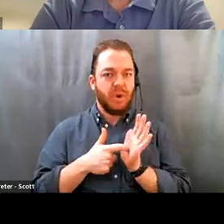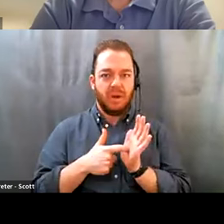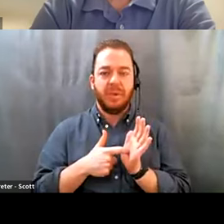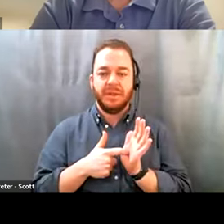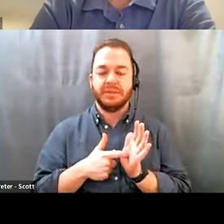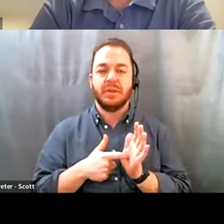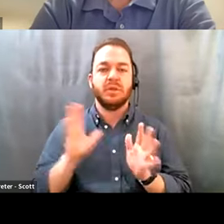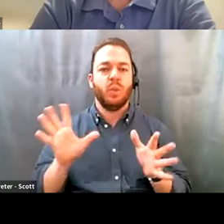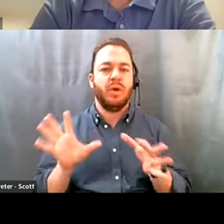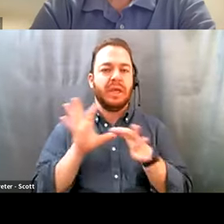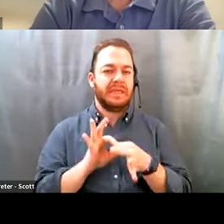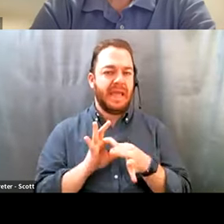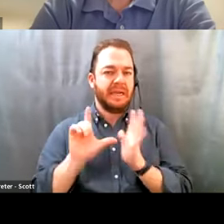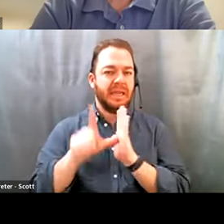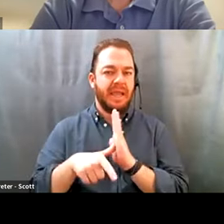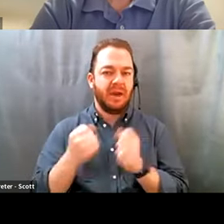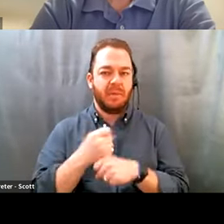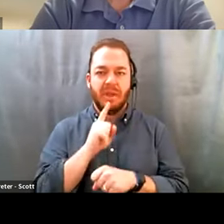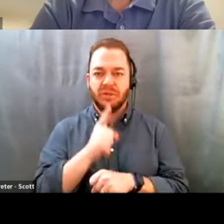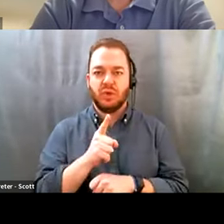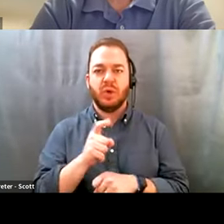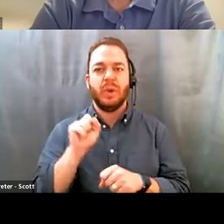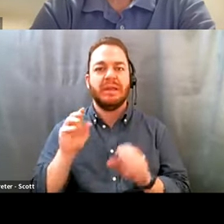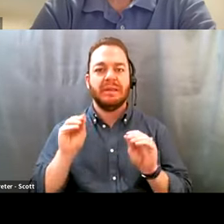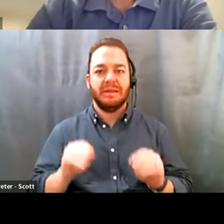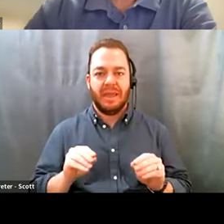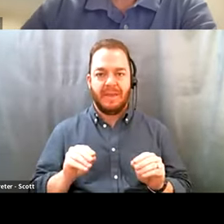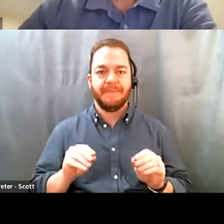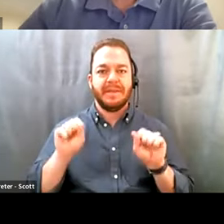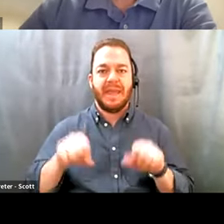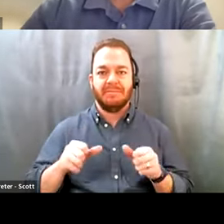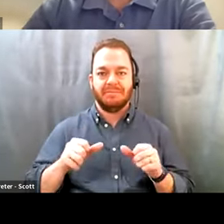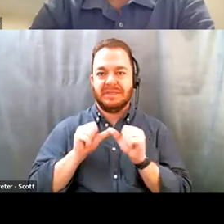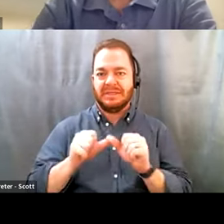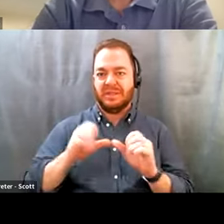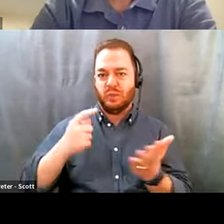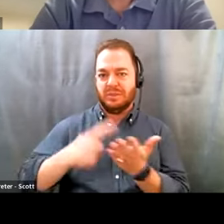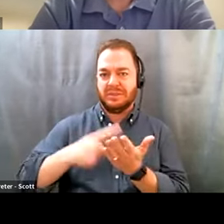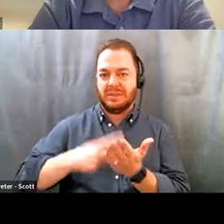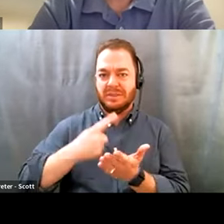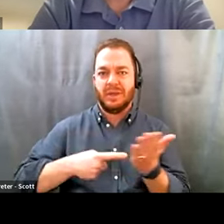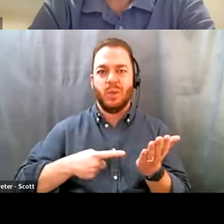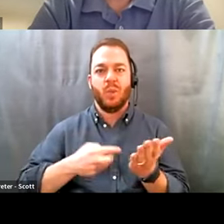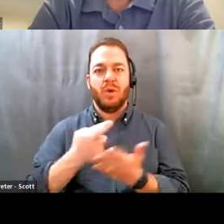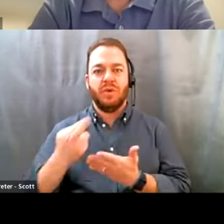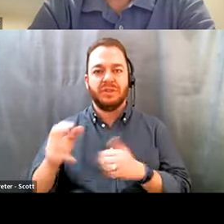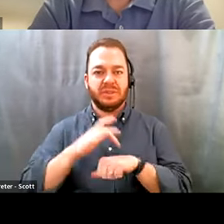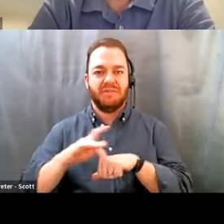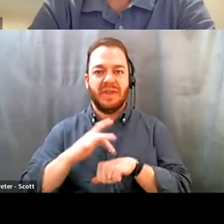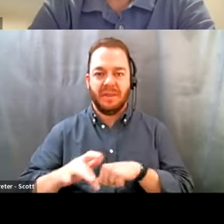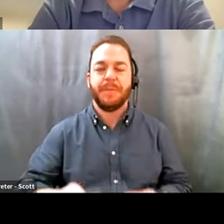so let's connect and just make sure that we can, you know, just continue the conversation about what resources are available.